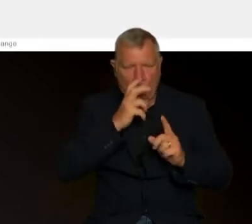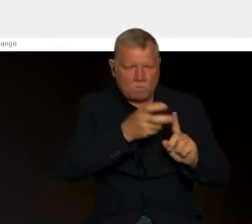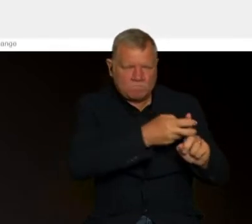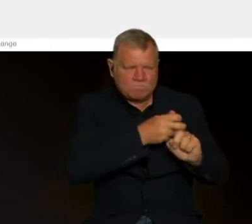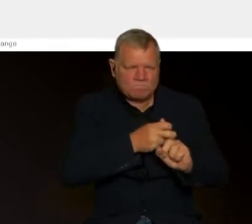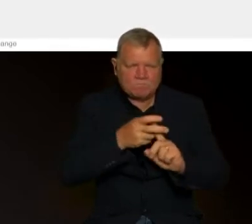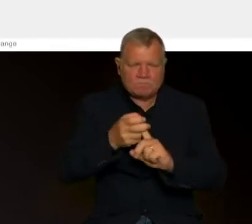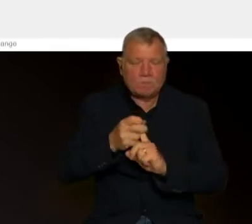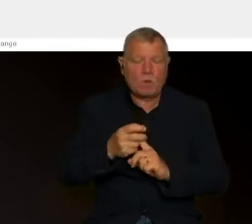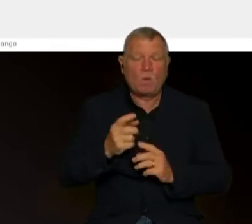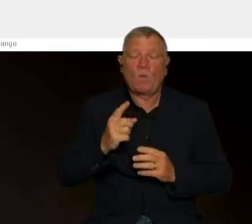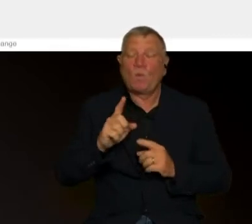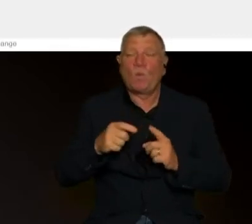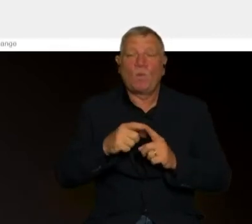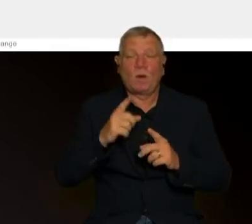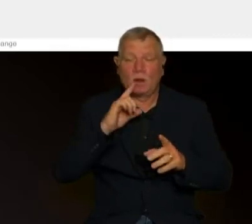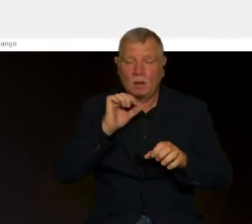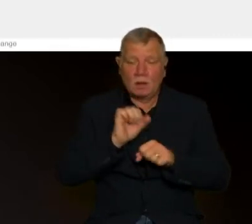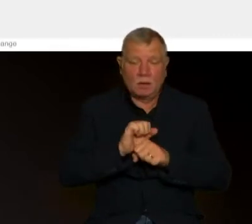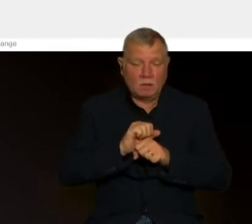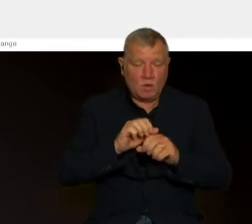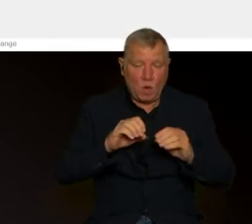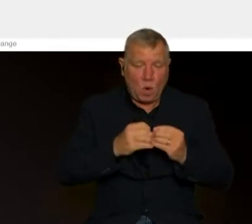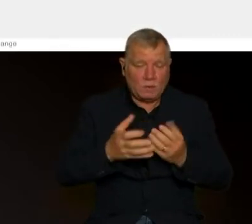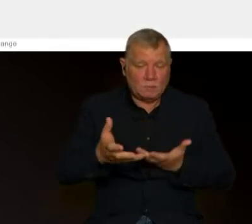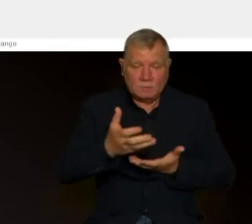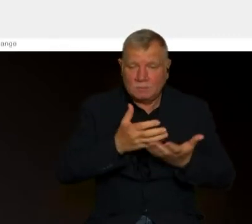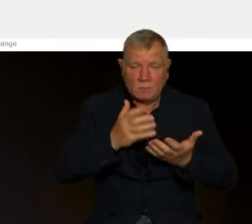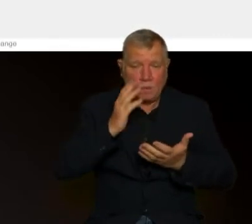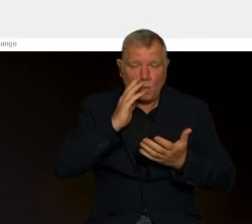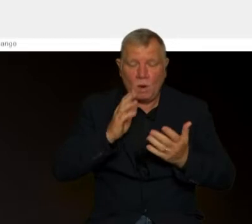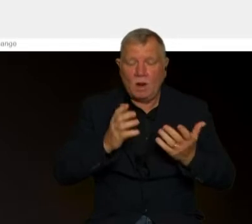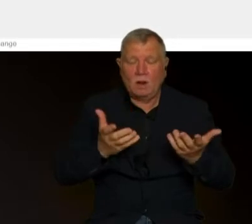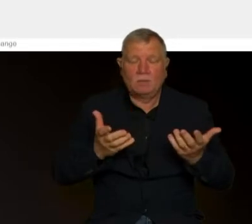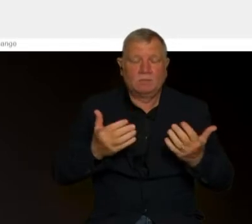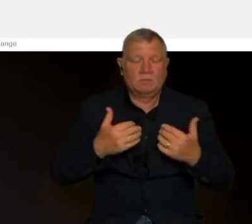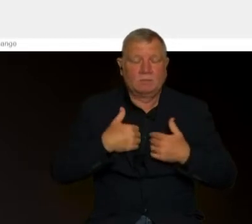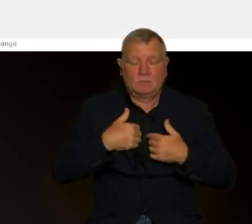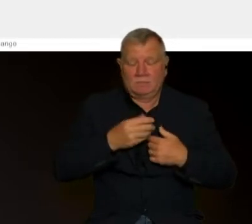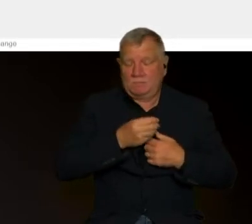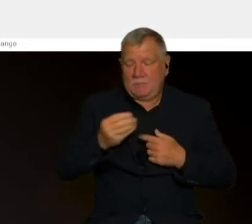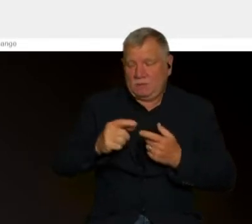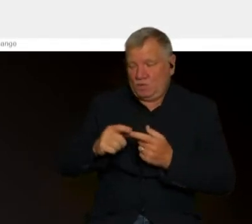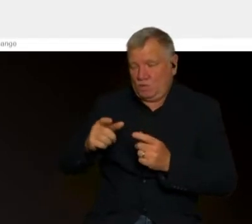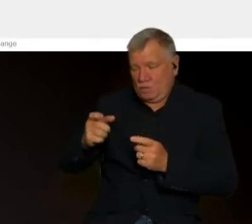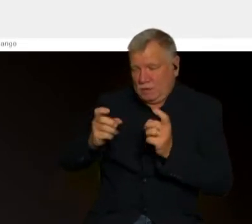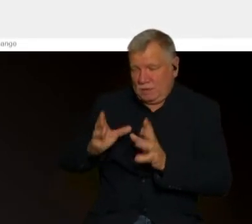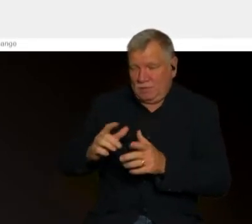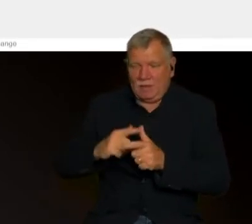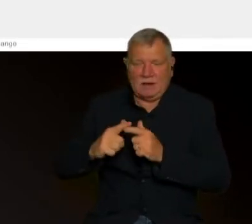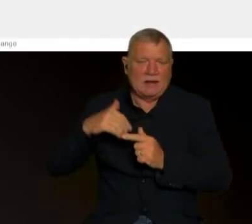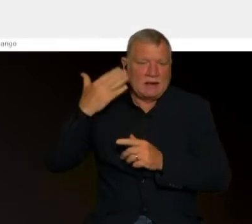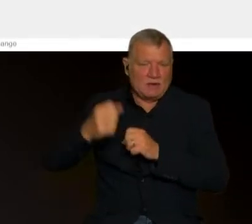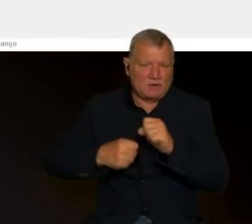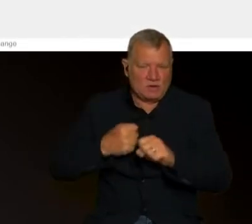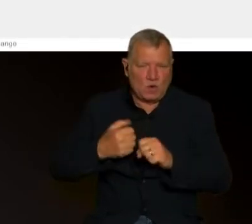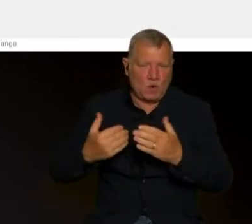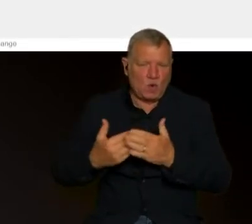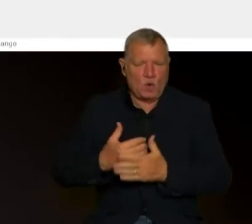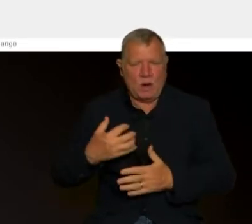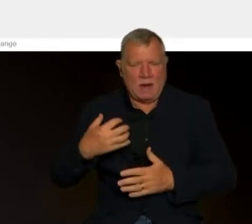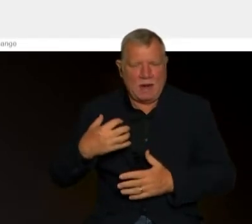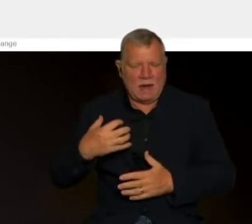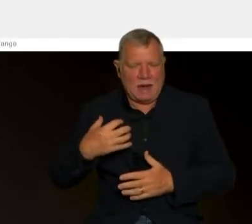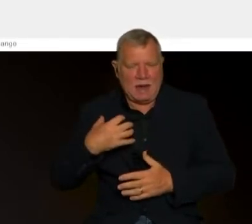started with his team to recruit new personnel. And with this reorganization work, the director will